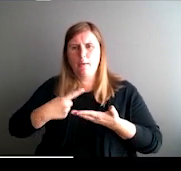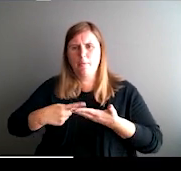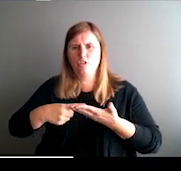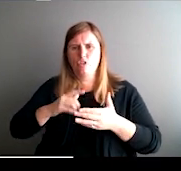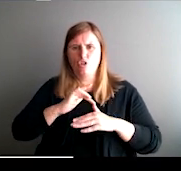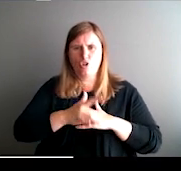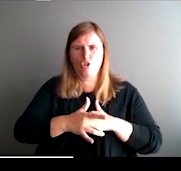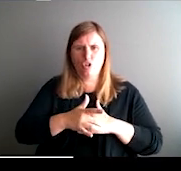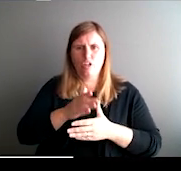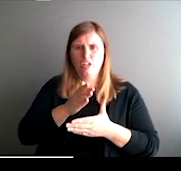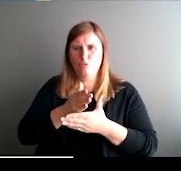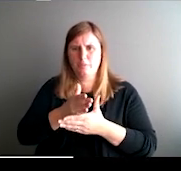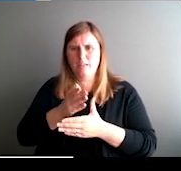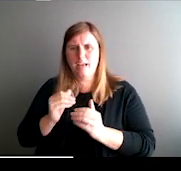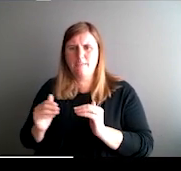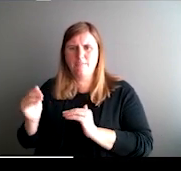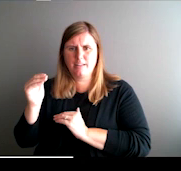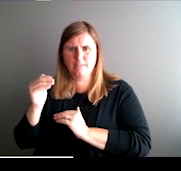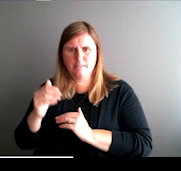early, intermediate, and